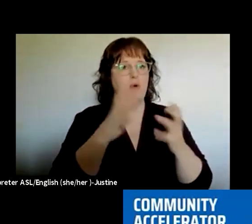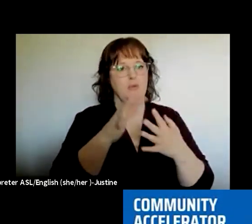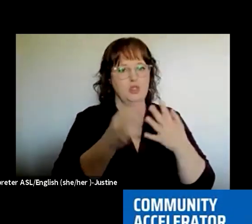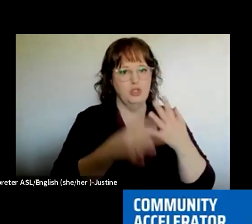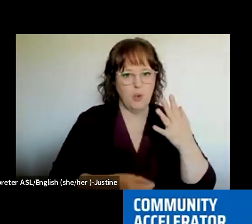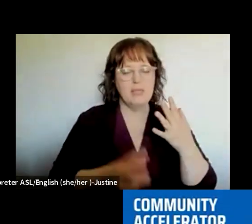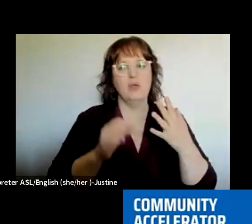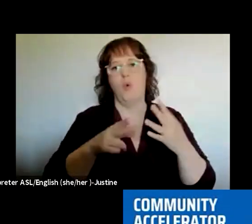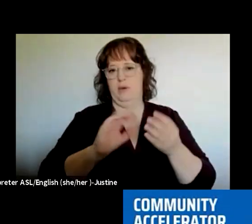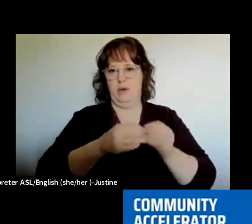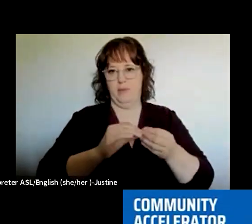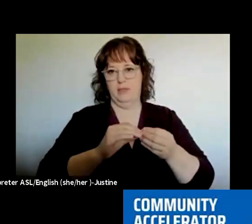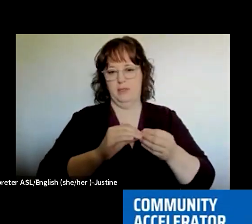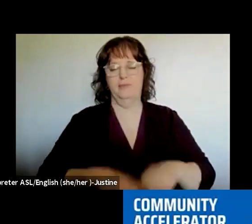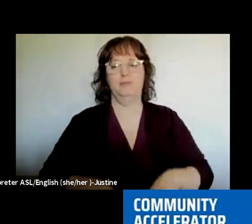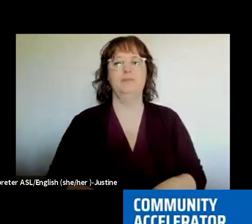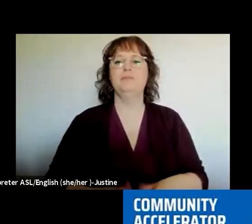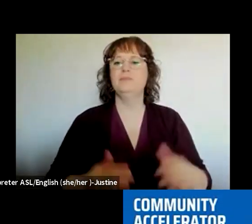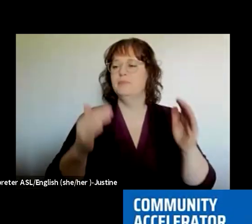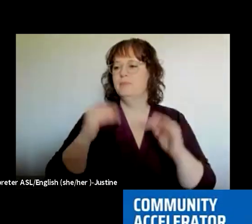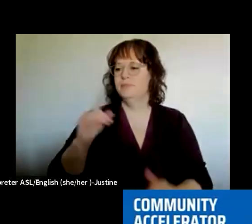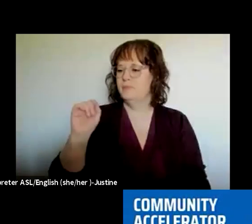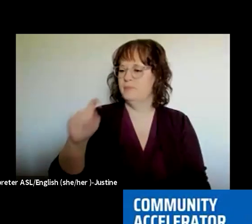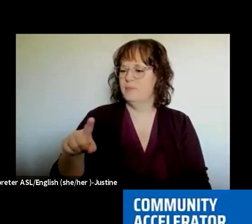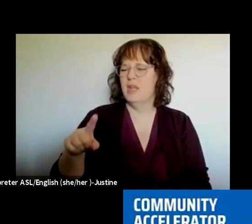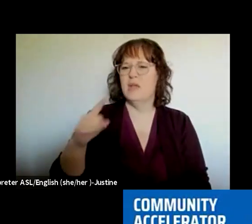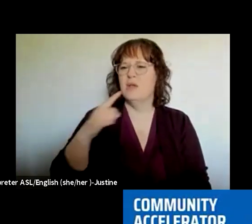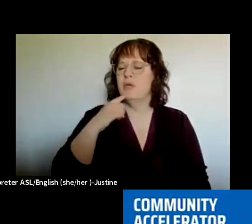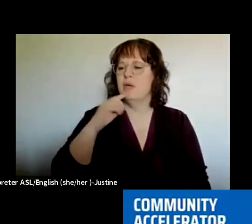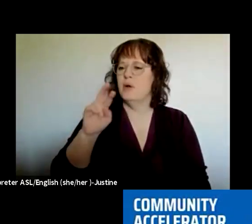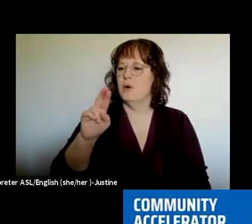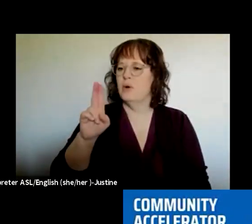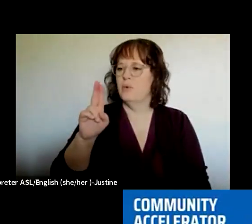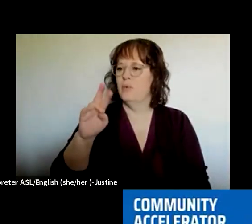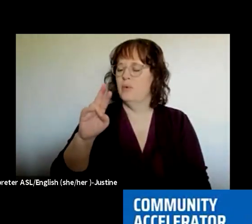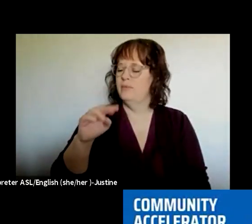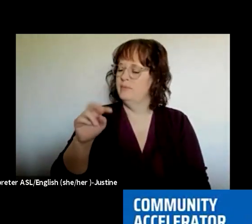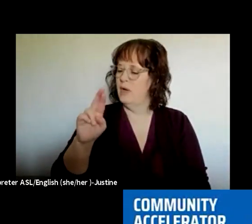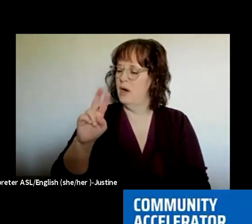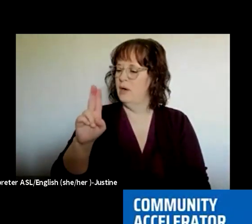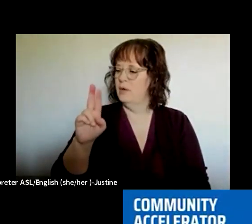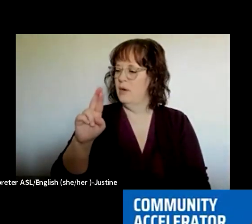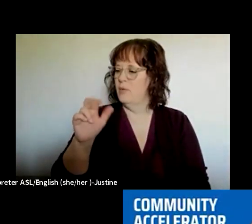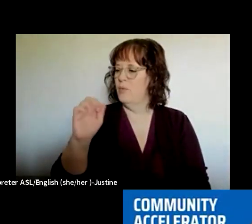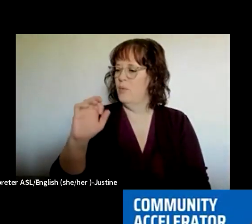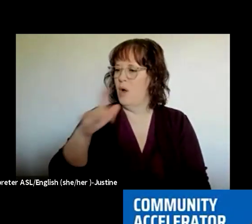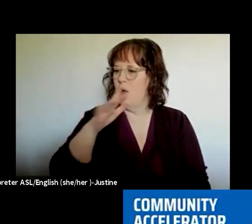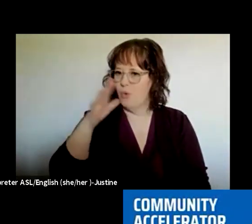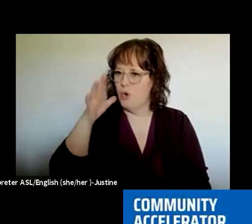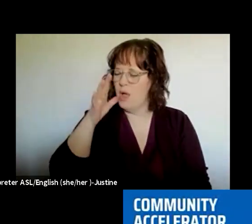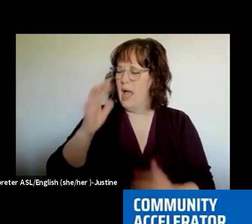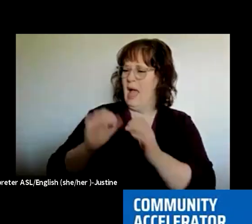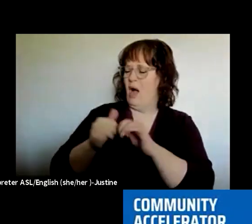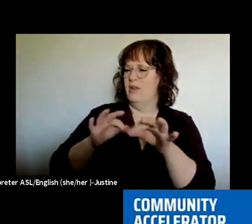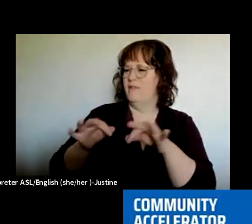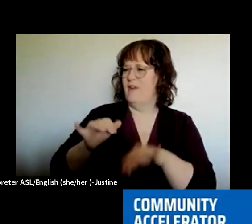Next question is, how are you defining rural for the purposes of this grant? I can answer that one. We